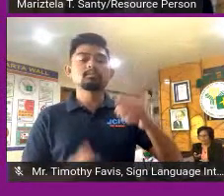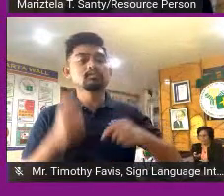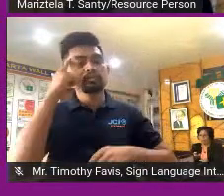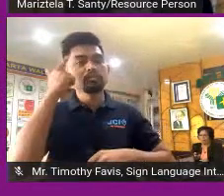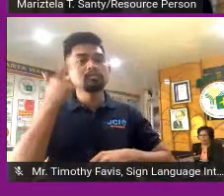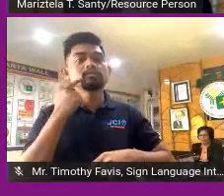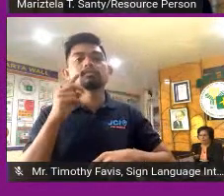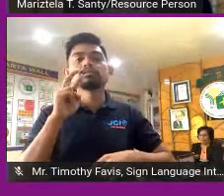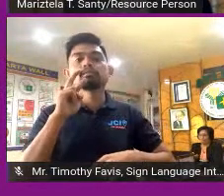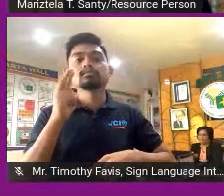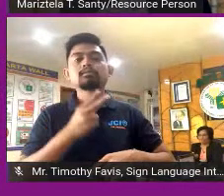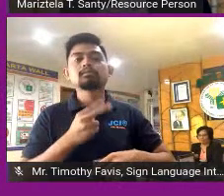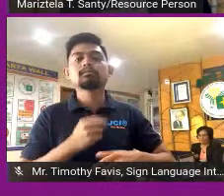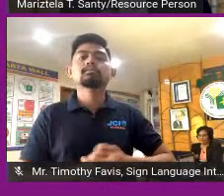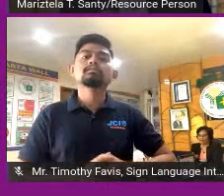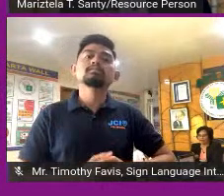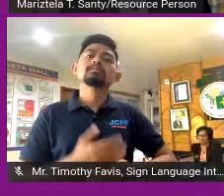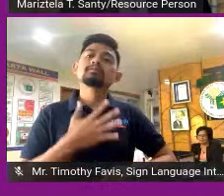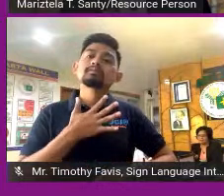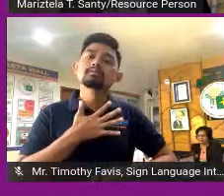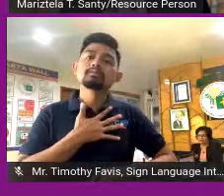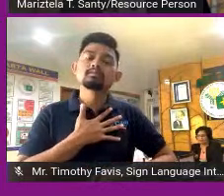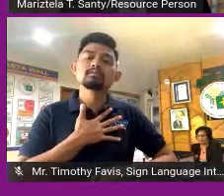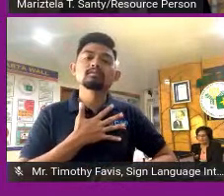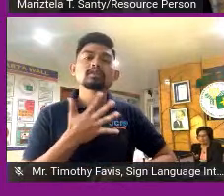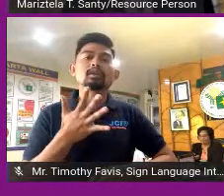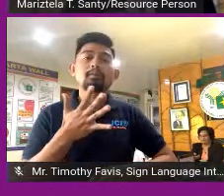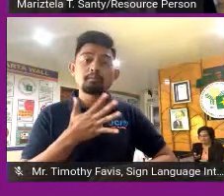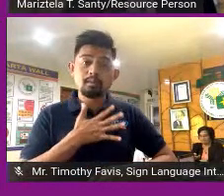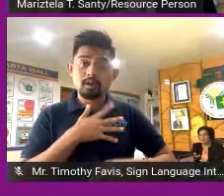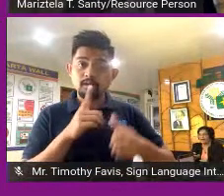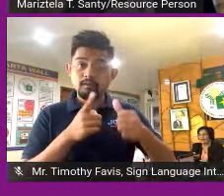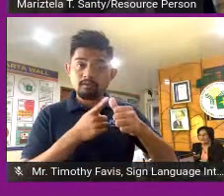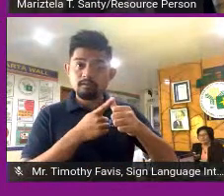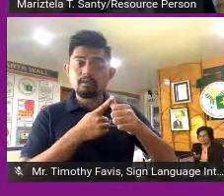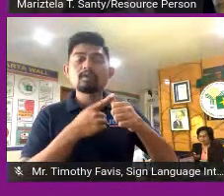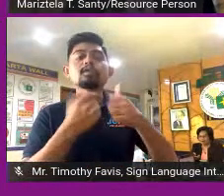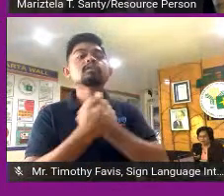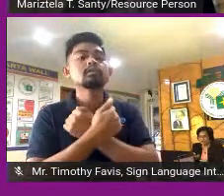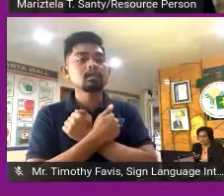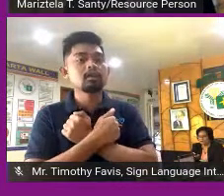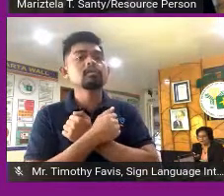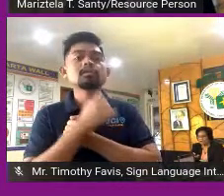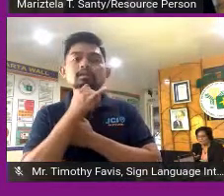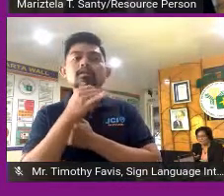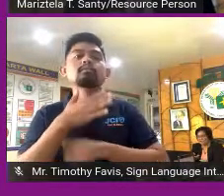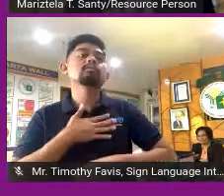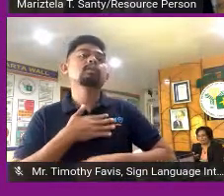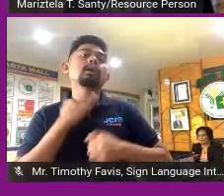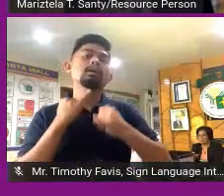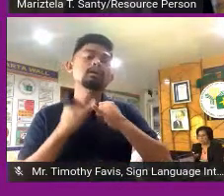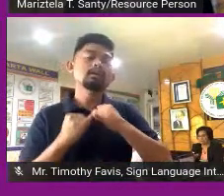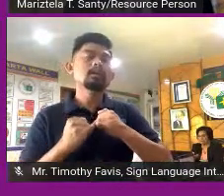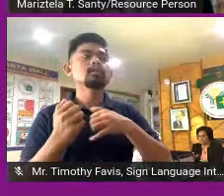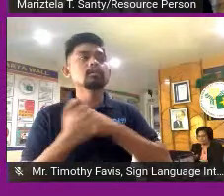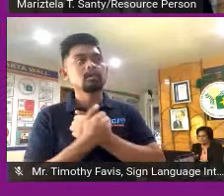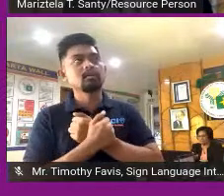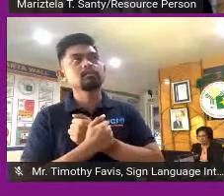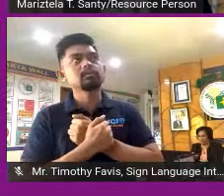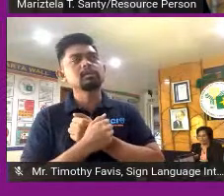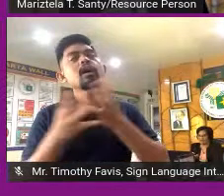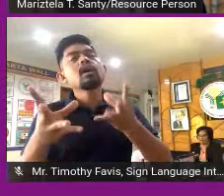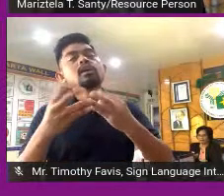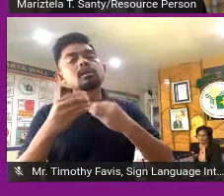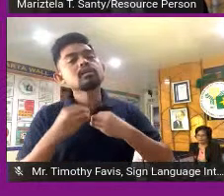Basahin ko na lang po. My first love is my last love. I got flowers today. It wasn't my